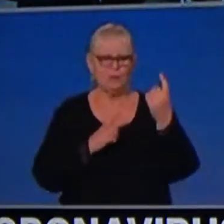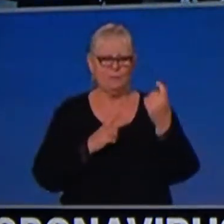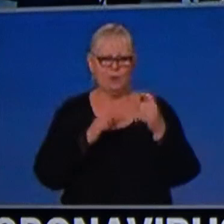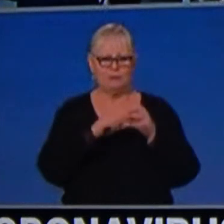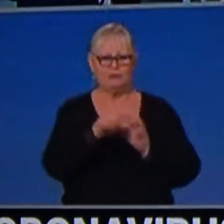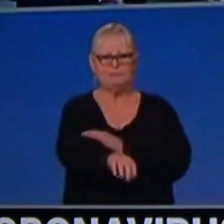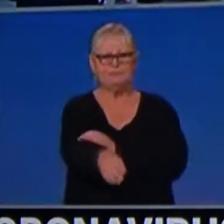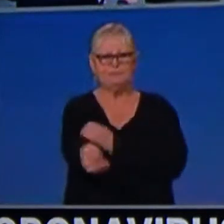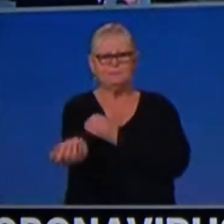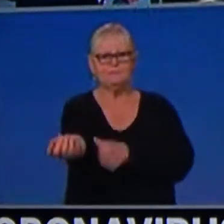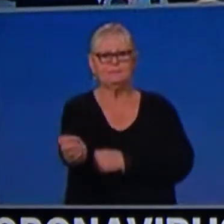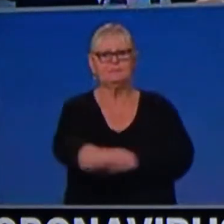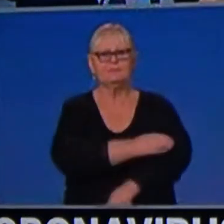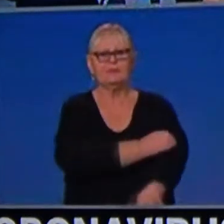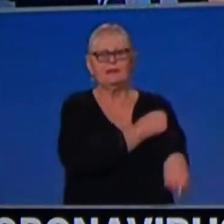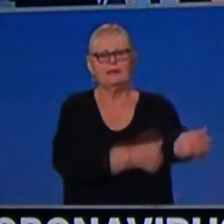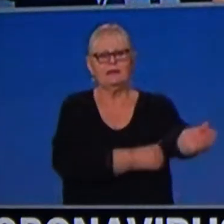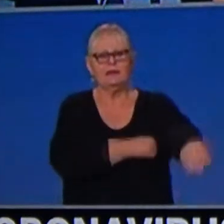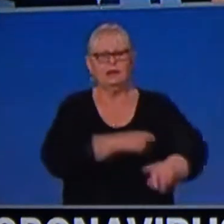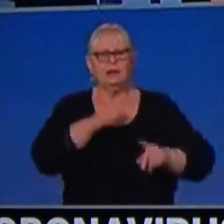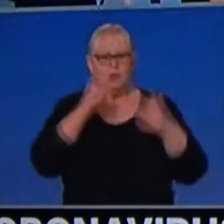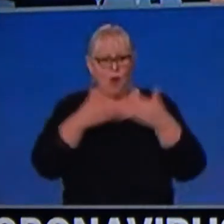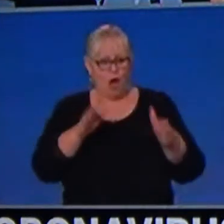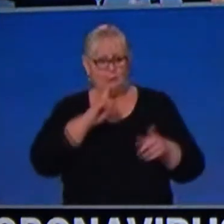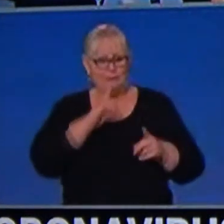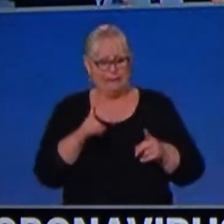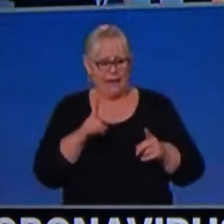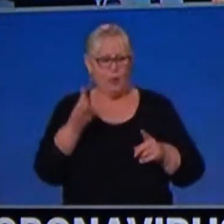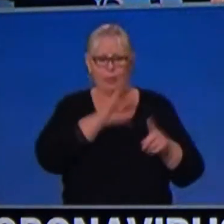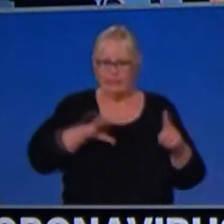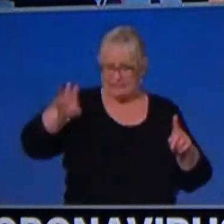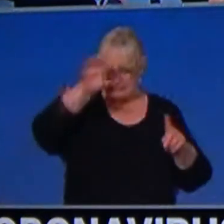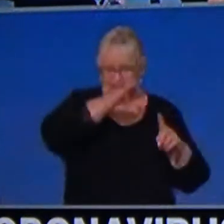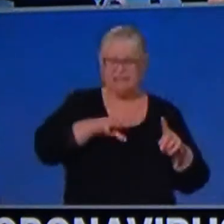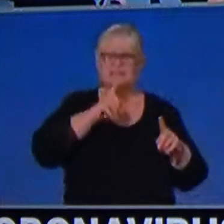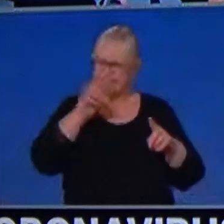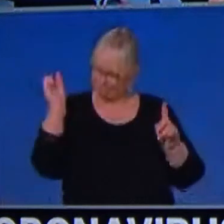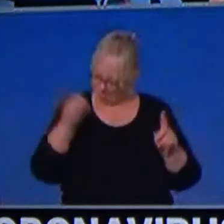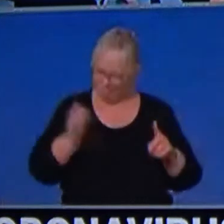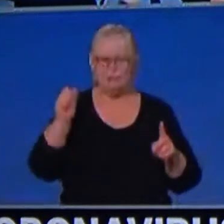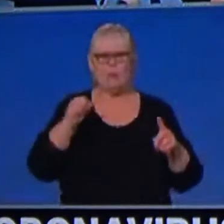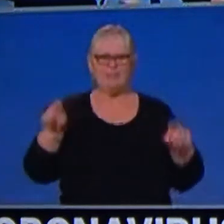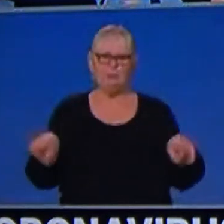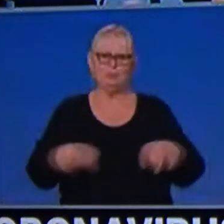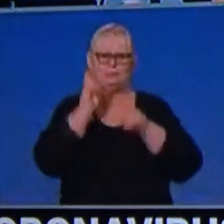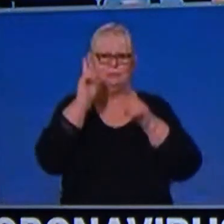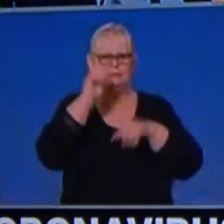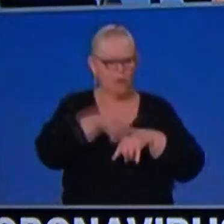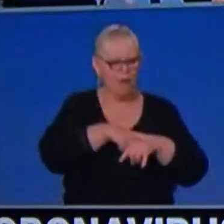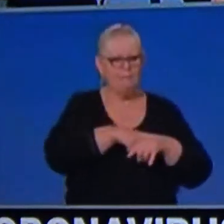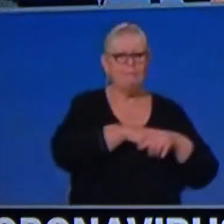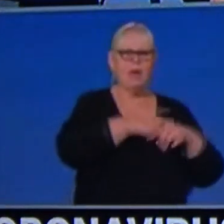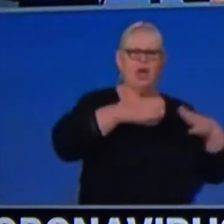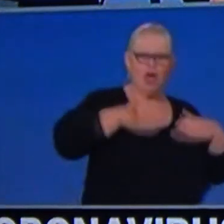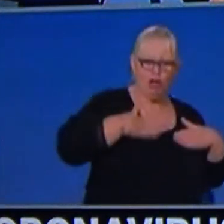and just you sort of opened today by saying that the states and territories agreed that there's a need to synchronise the health and economic response. There will